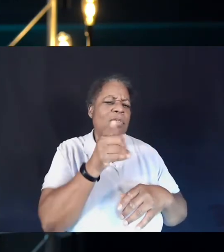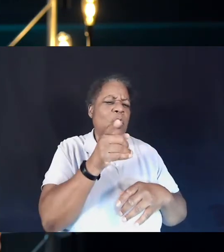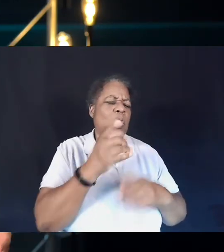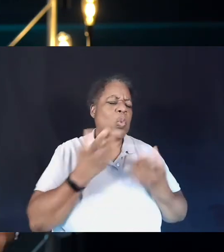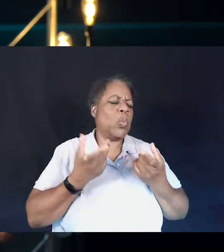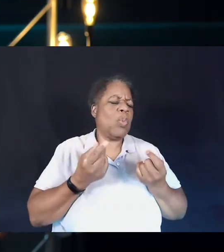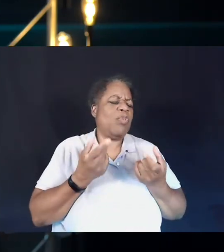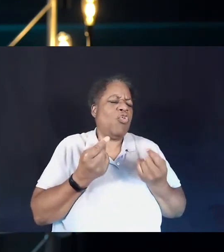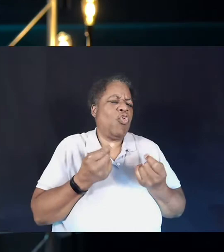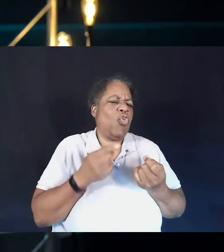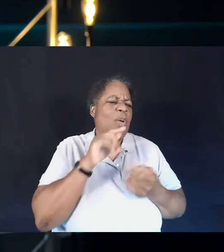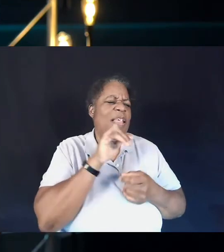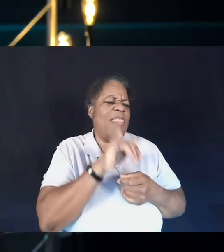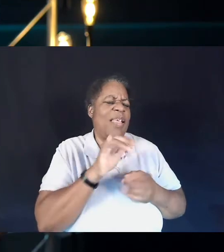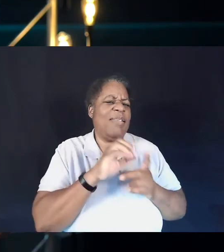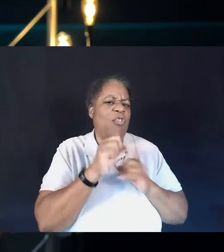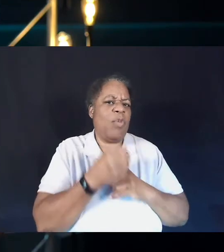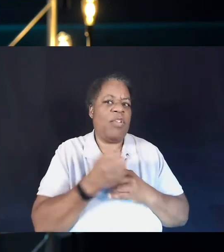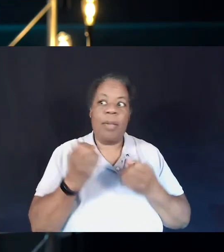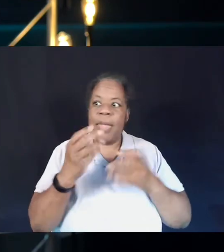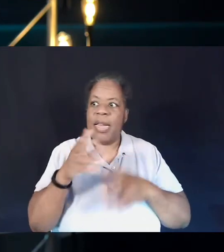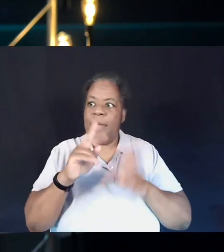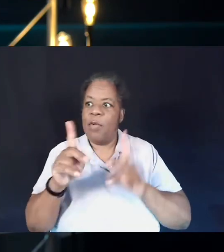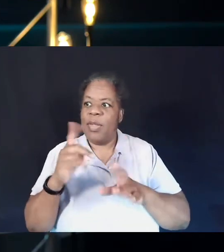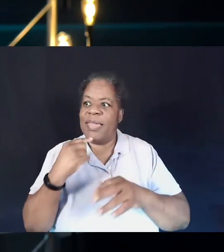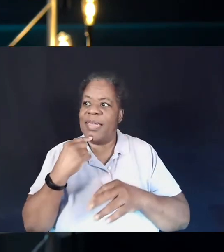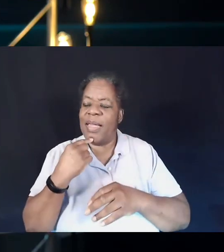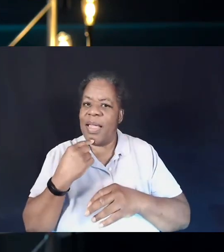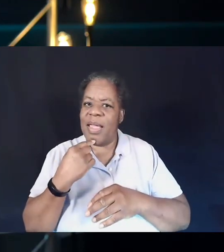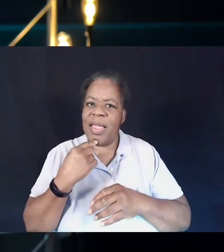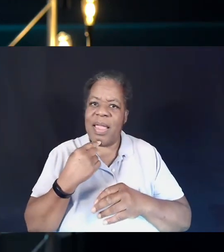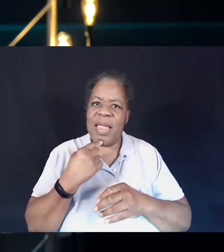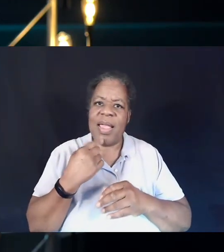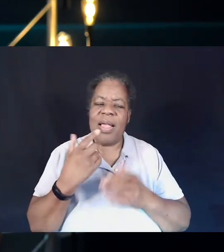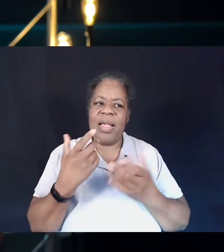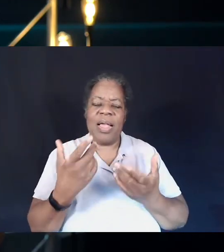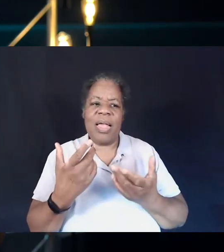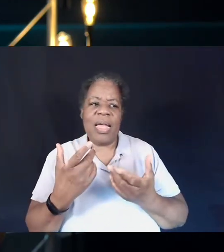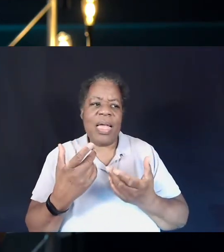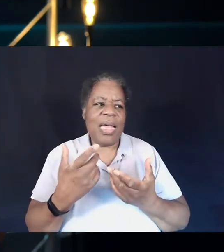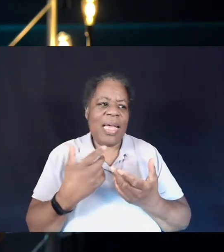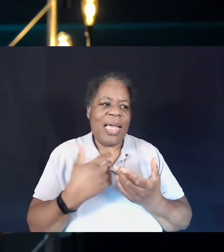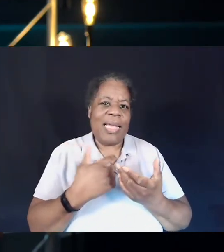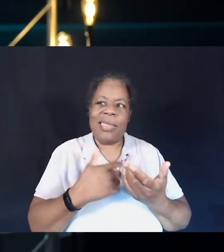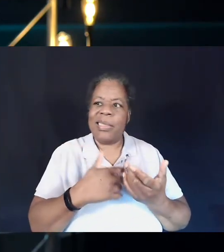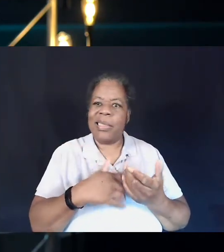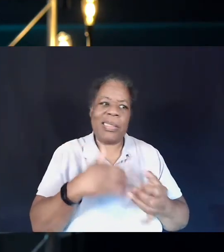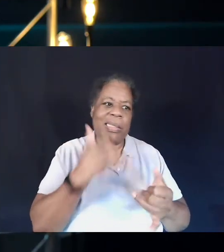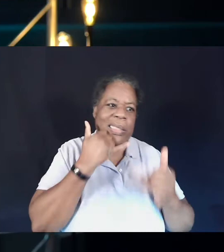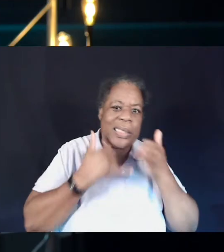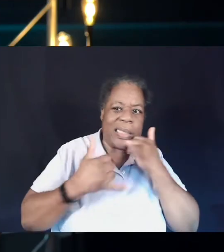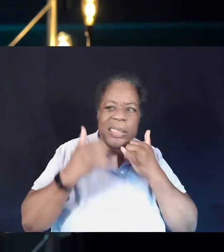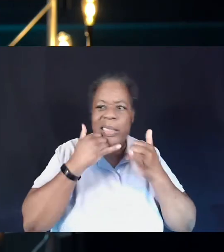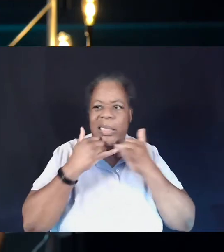I think many people would say, well, you know, in for a penny, in for a pound, right? You've already done all of this stuff and Nathan's going to blow the lid on it and you might have